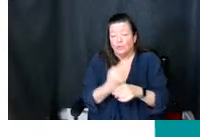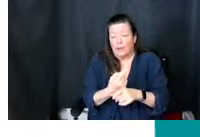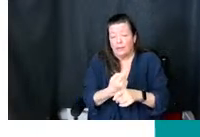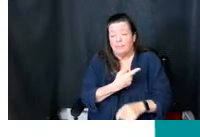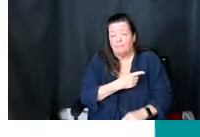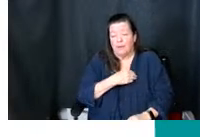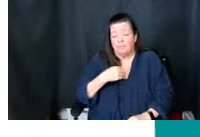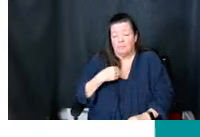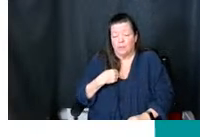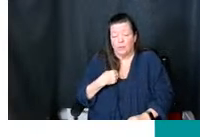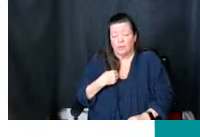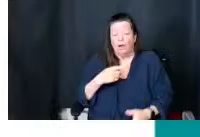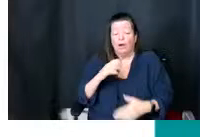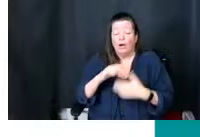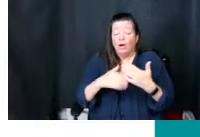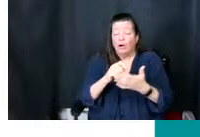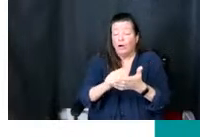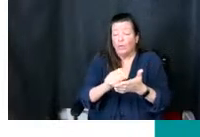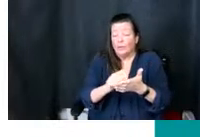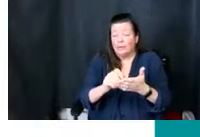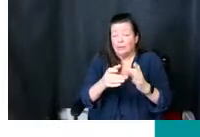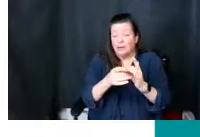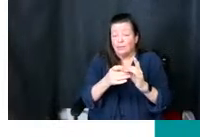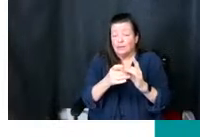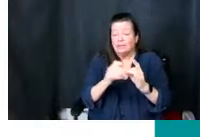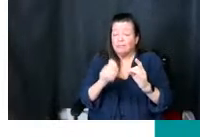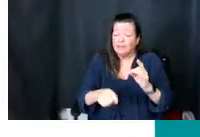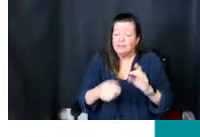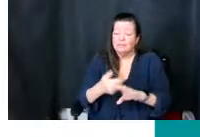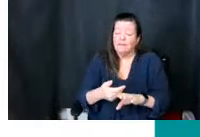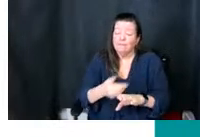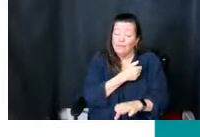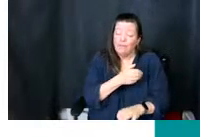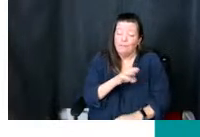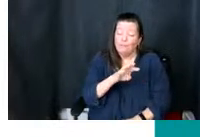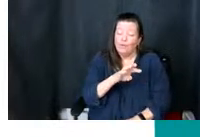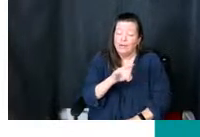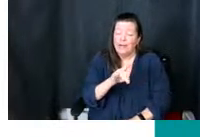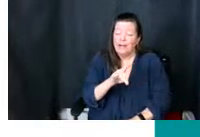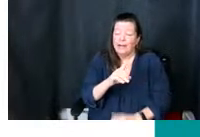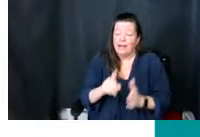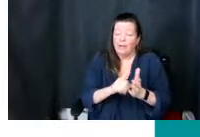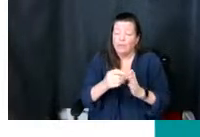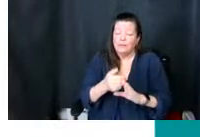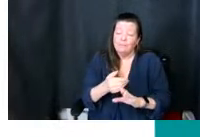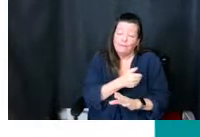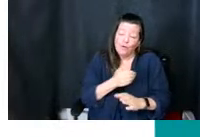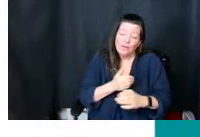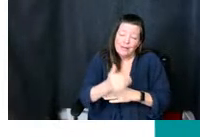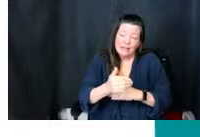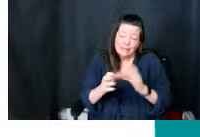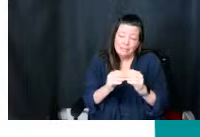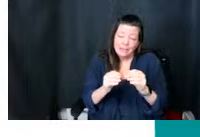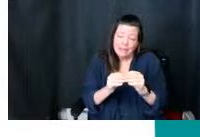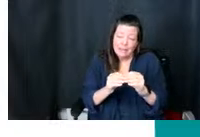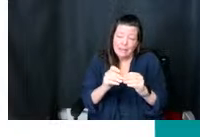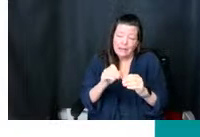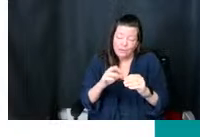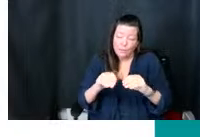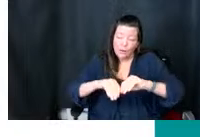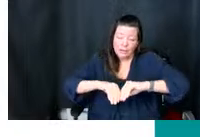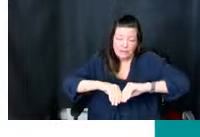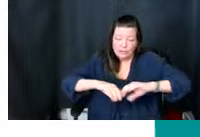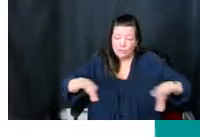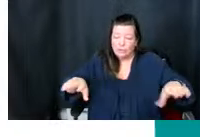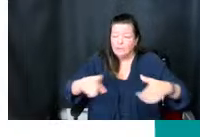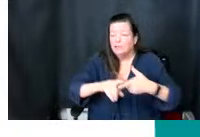written comments must be received prior to 48 hours in advance of each upcoming meeting in order to be distributed to